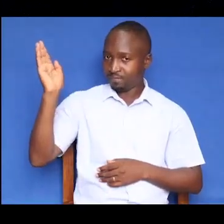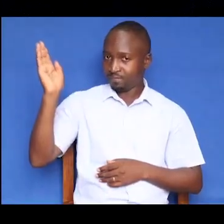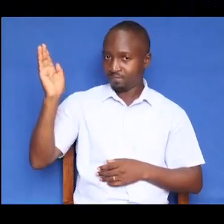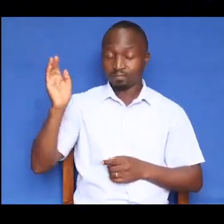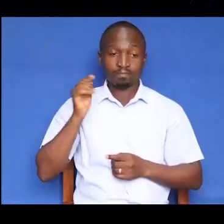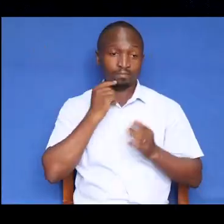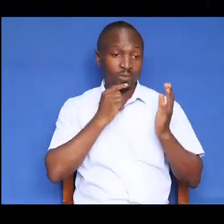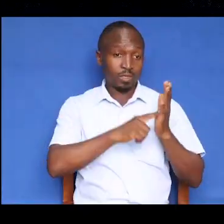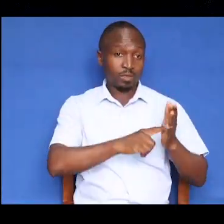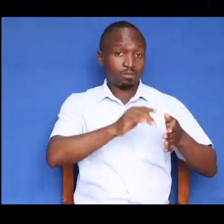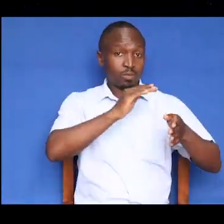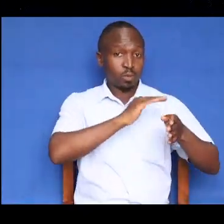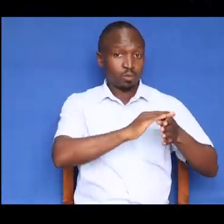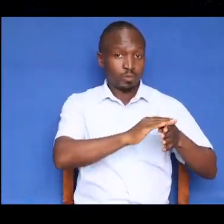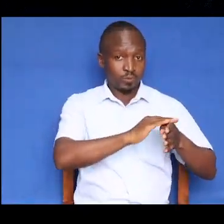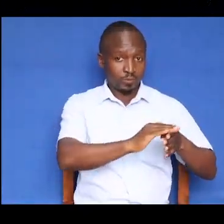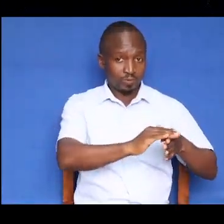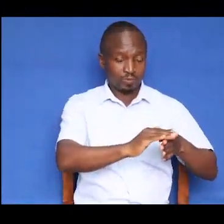and depreciation.